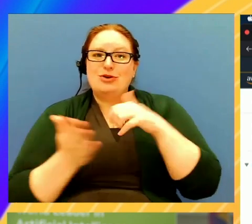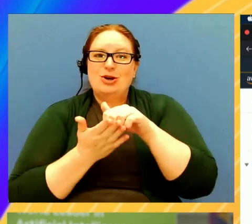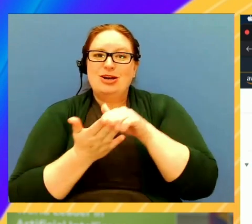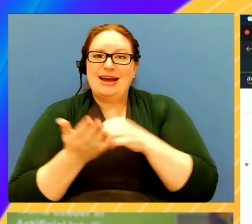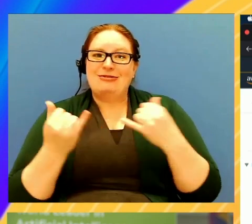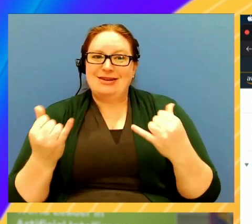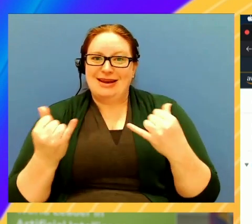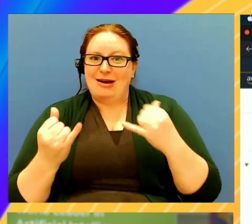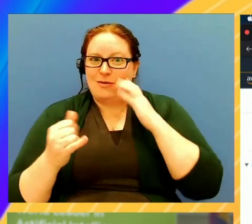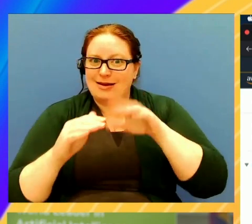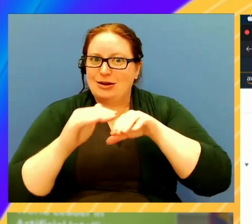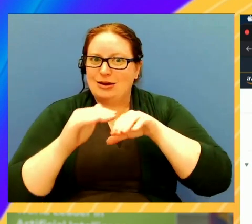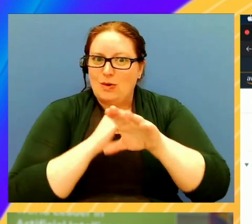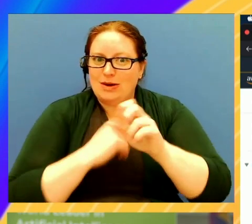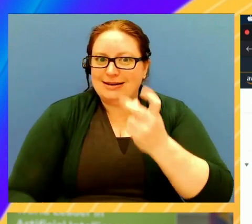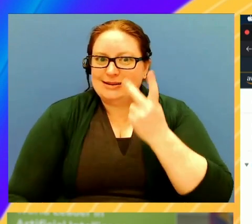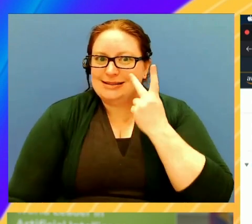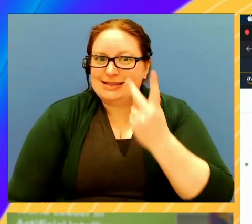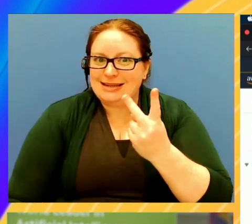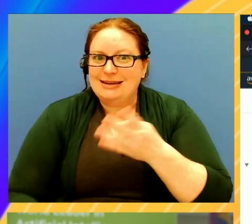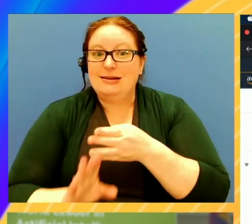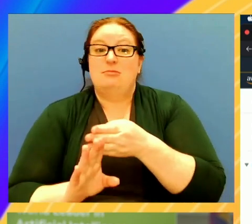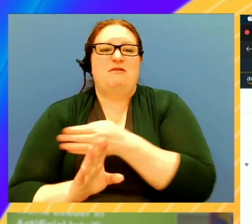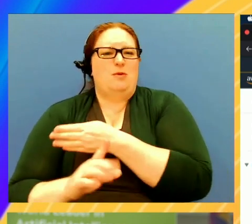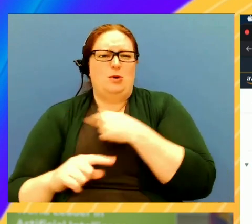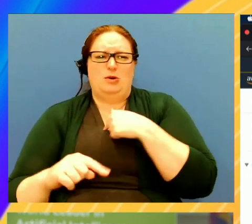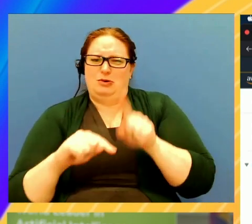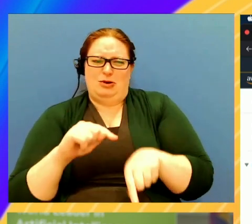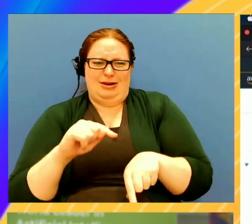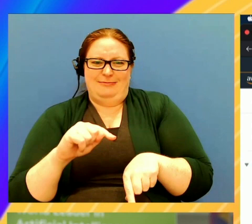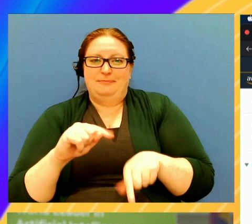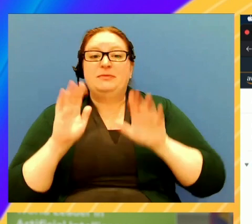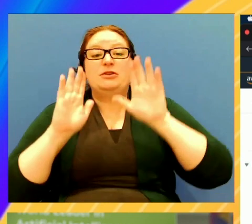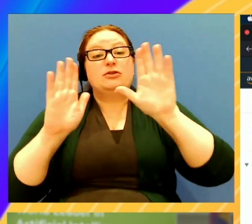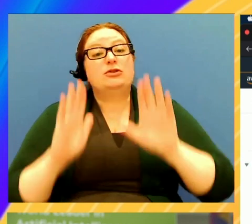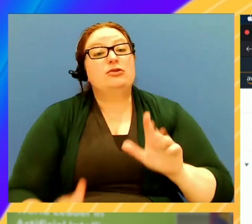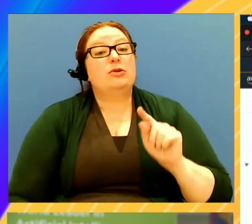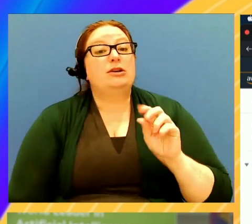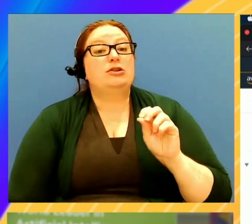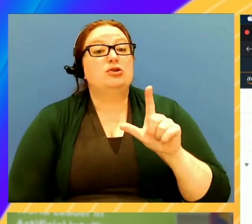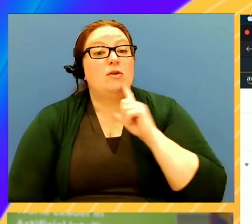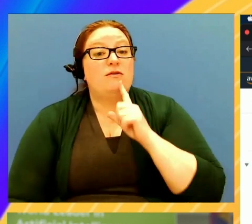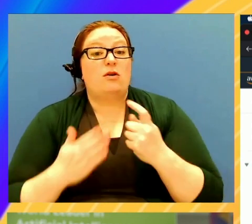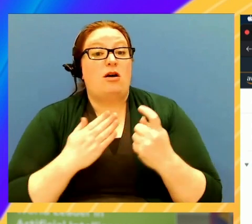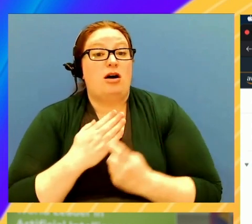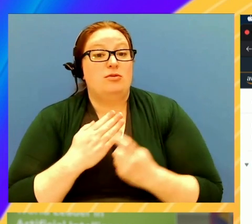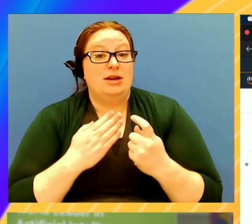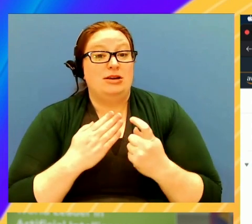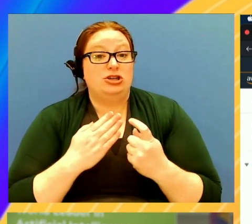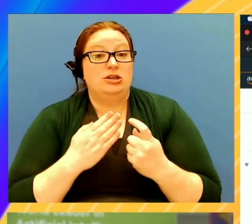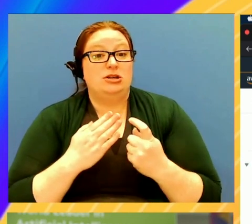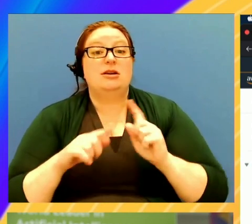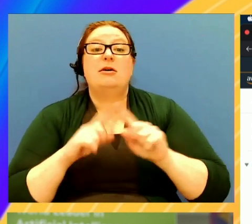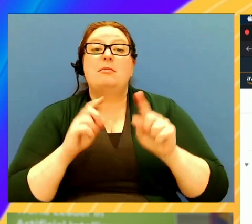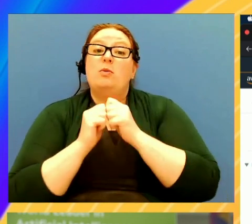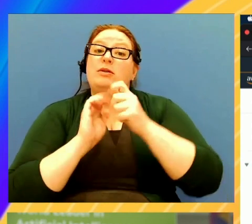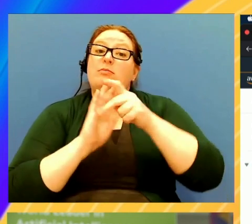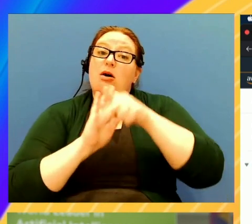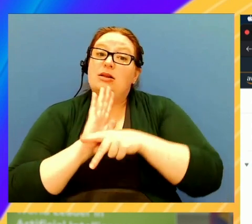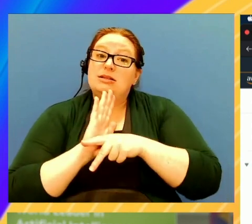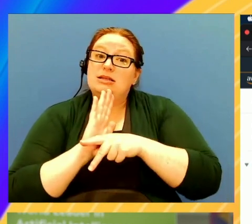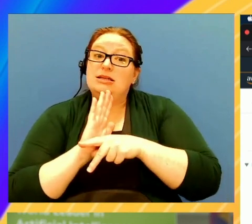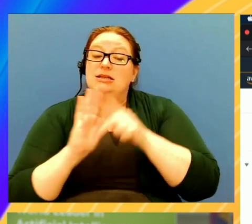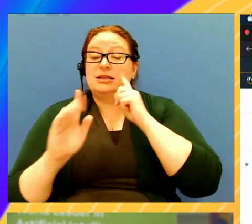and actually see. Prior to this, you couldn't. So this delegation, it's a great tool for automation in there. But as you see within policies, I've delegated